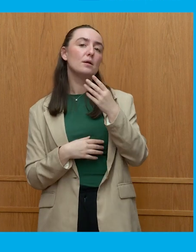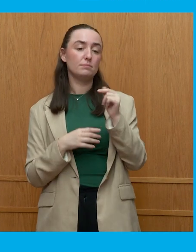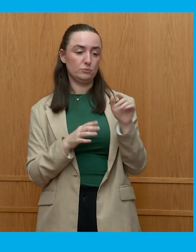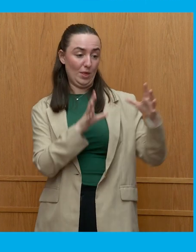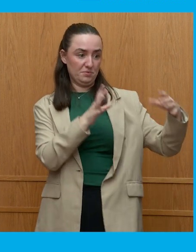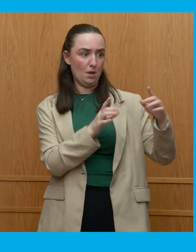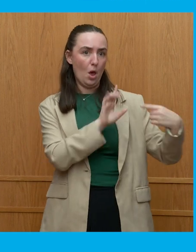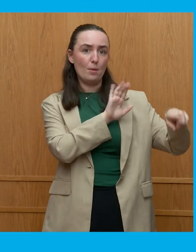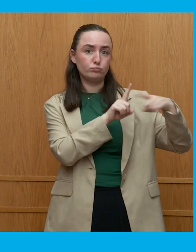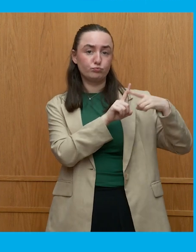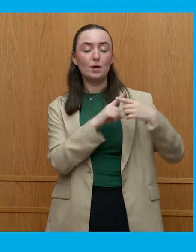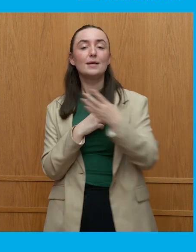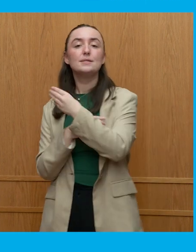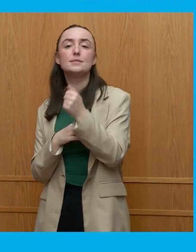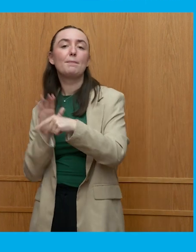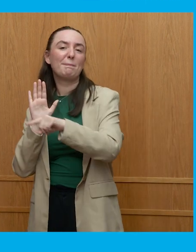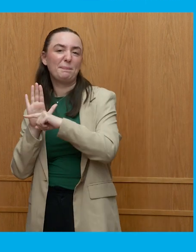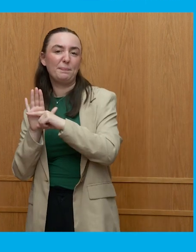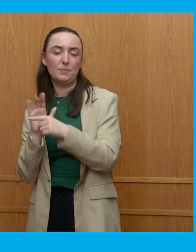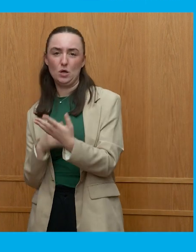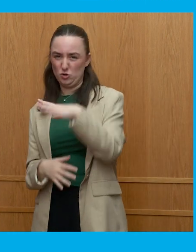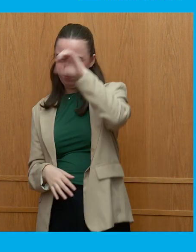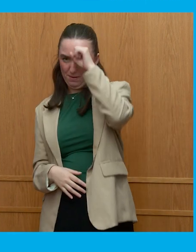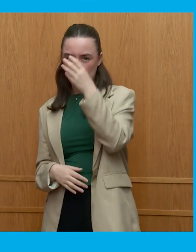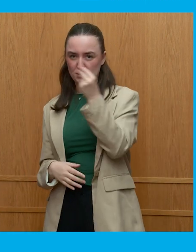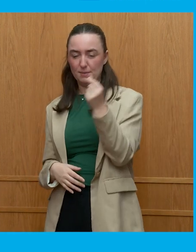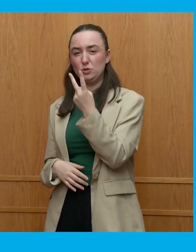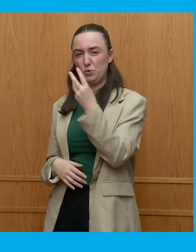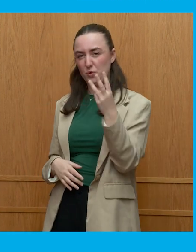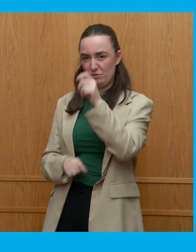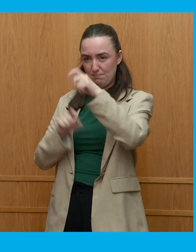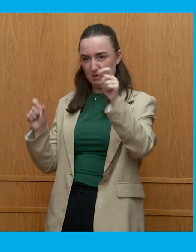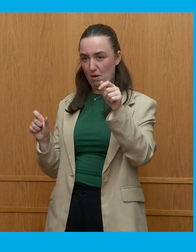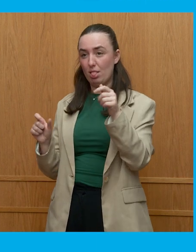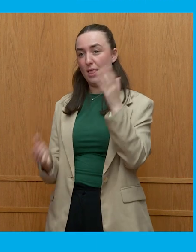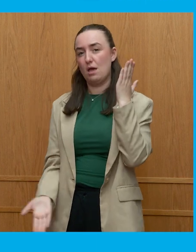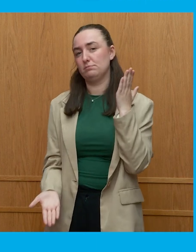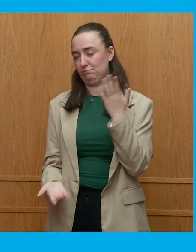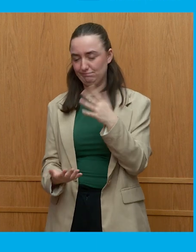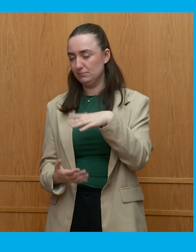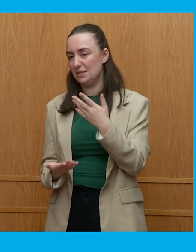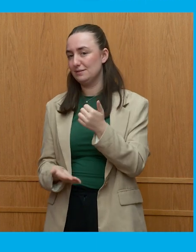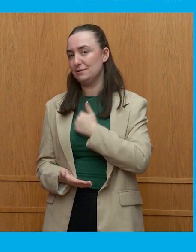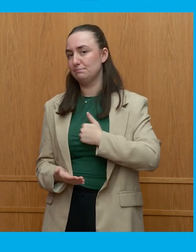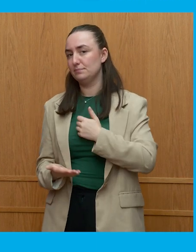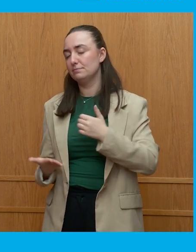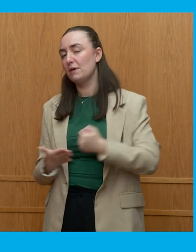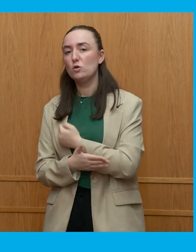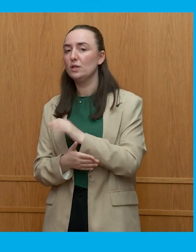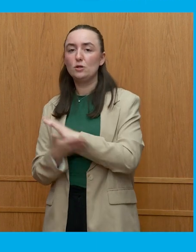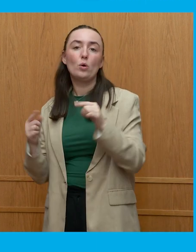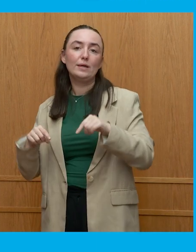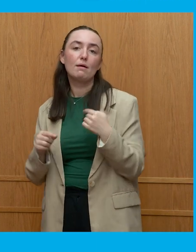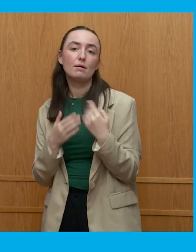categories. There were two or three people that we all remember, now no longer sadly with us either, who were absolutely against it for, and had good intellectual, as they would